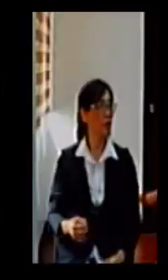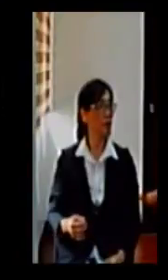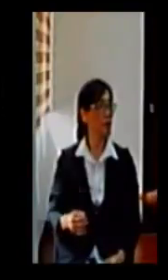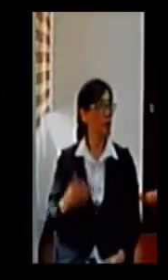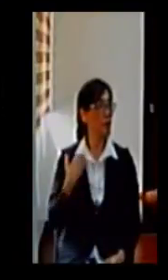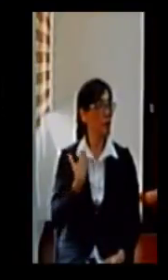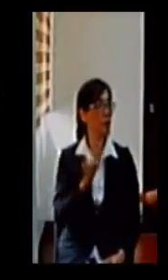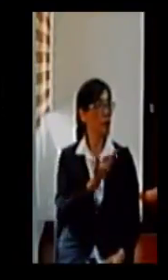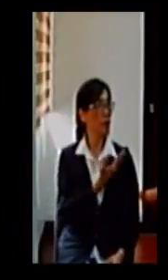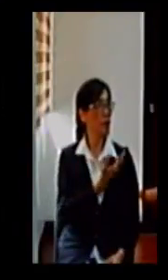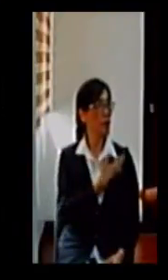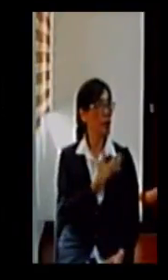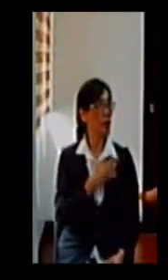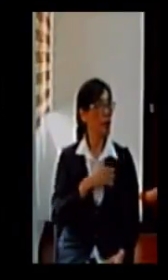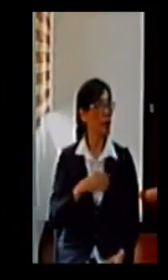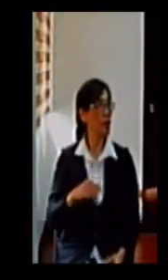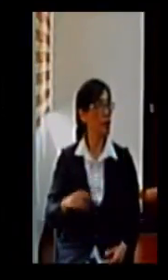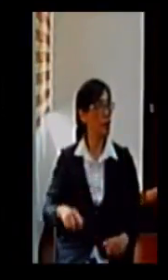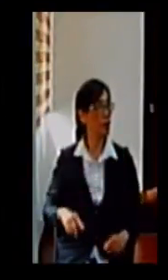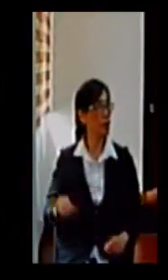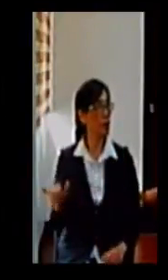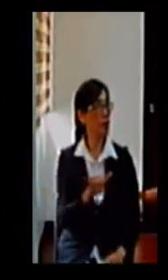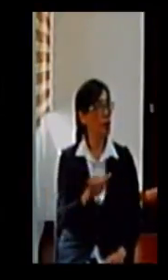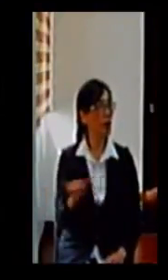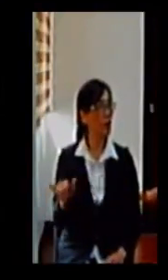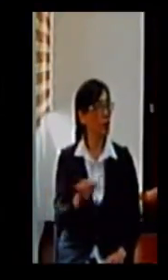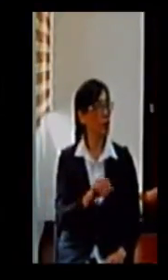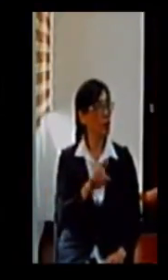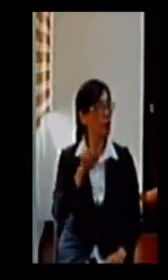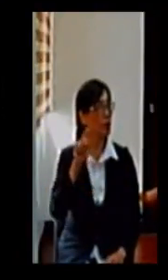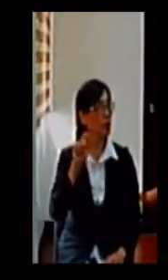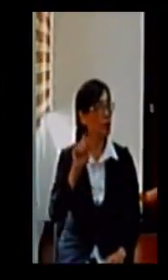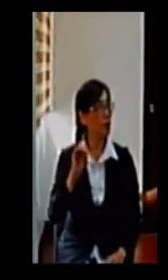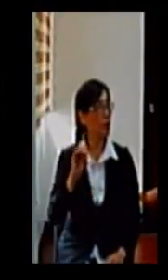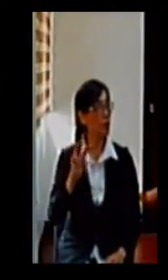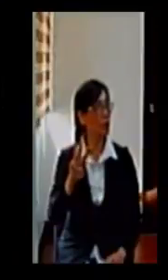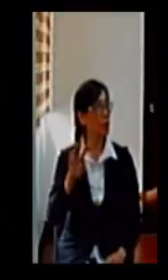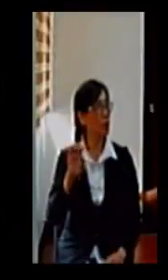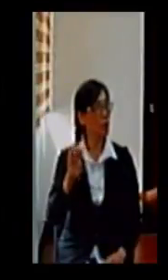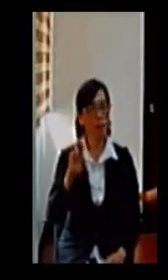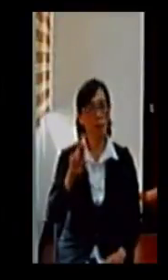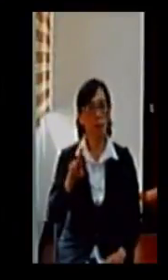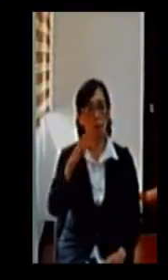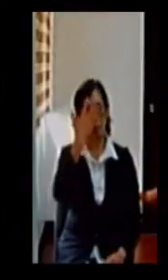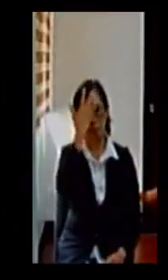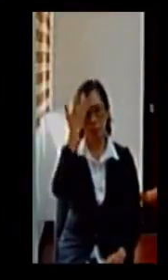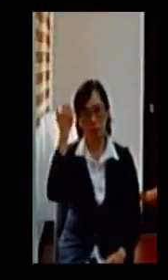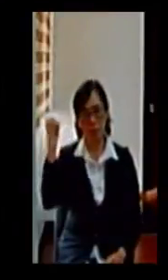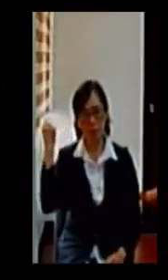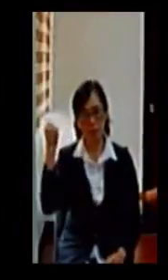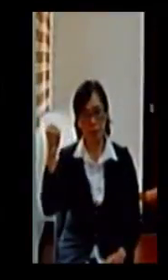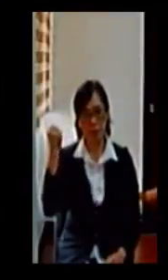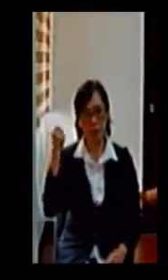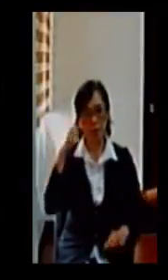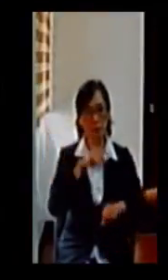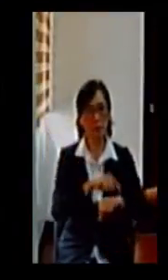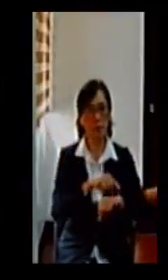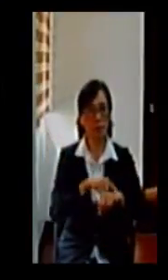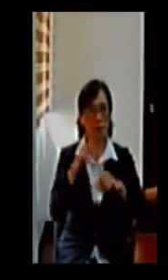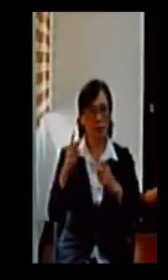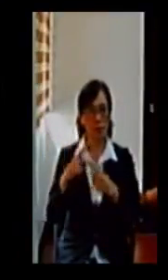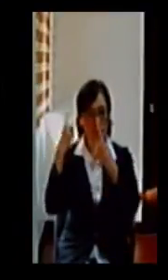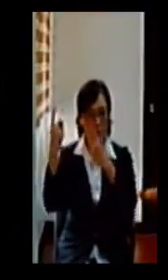We are like Dory in Finding Nemo. We forget the moment we go into our